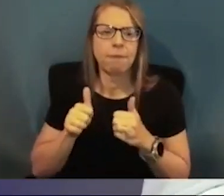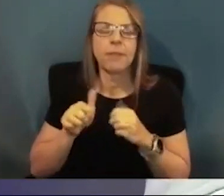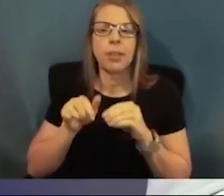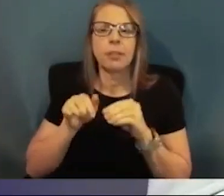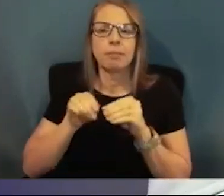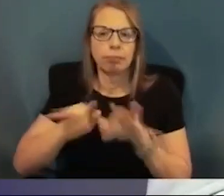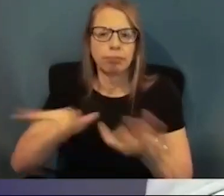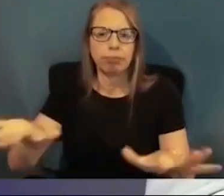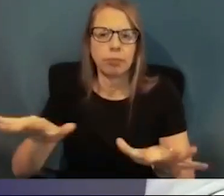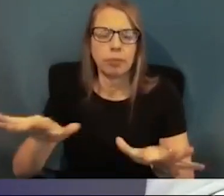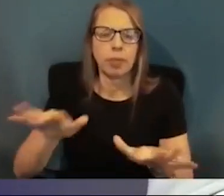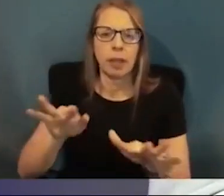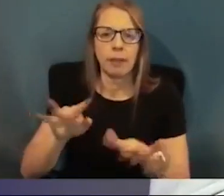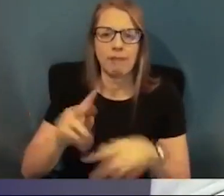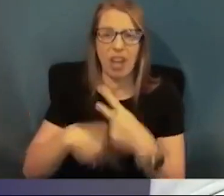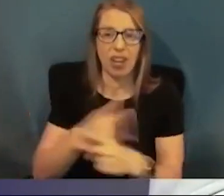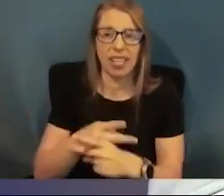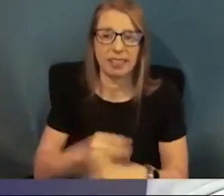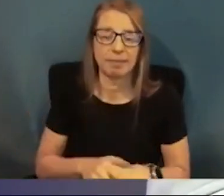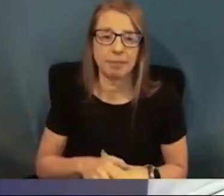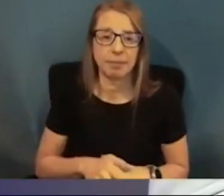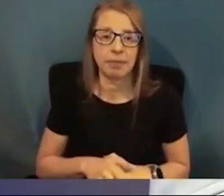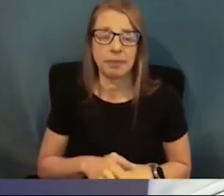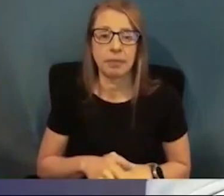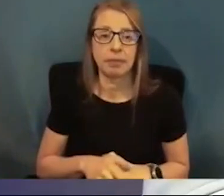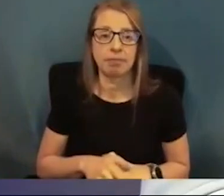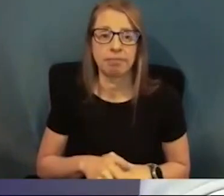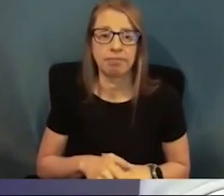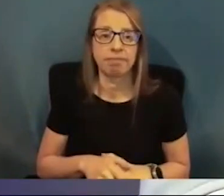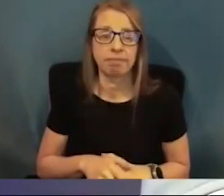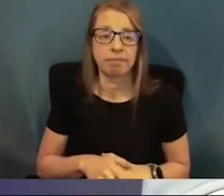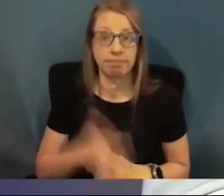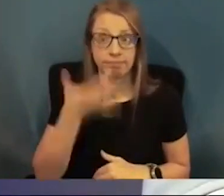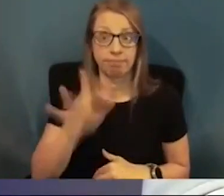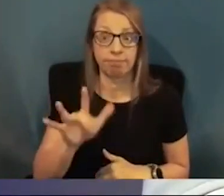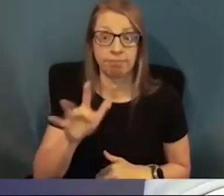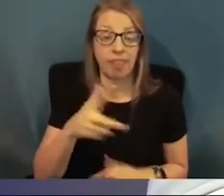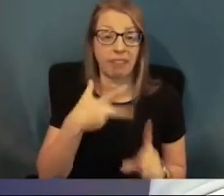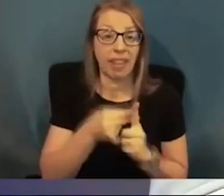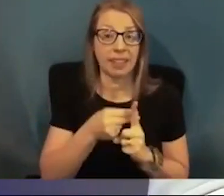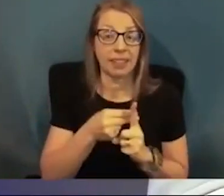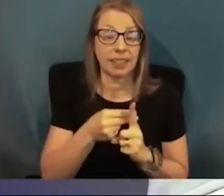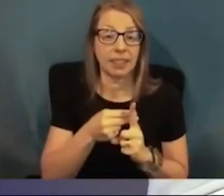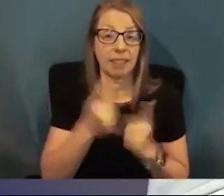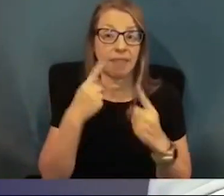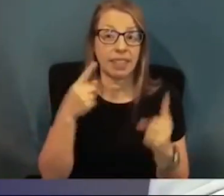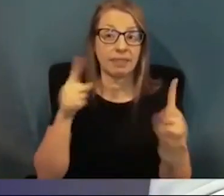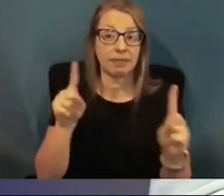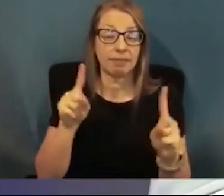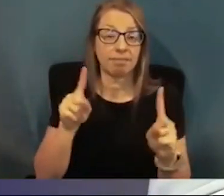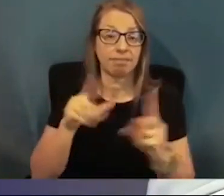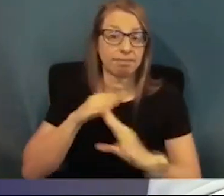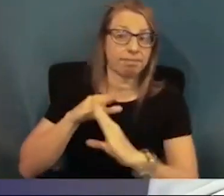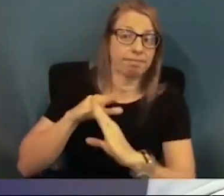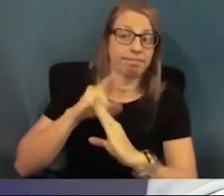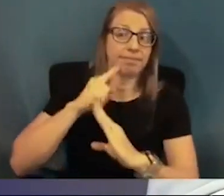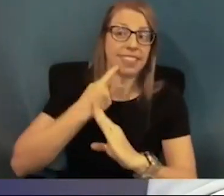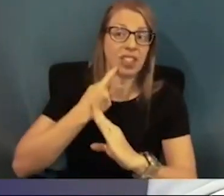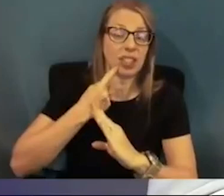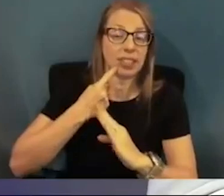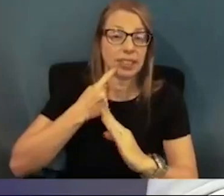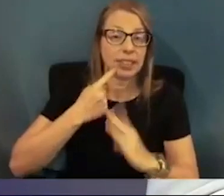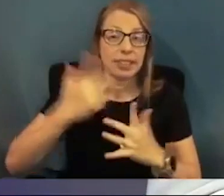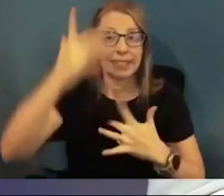variant. And fortunately, the vaccines are effective against serious disease or death.